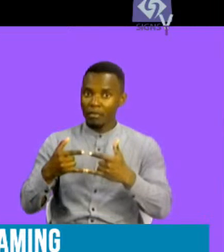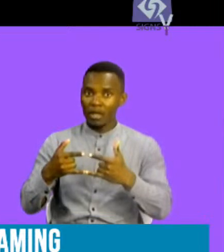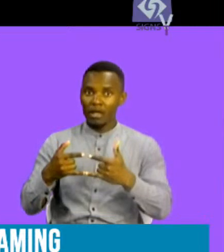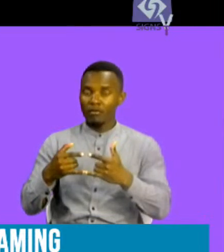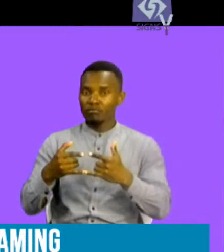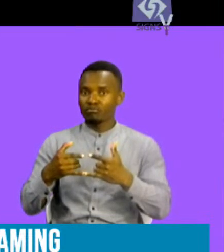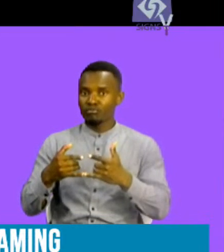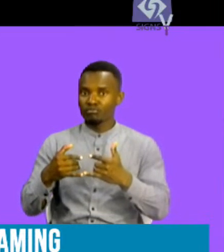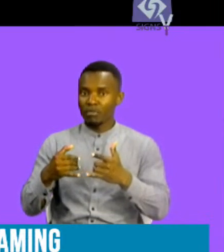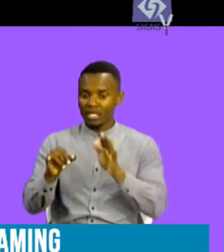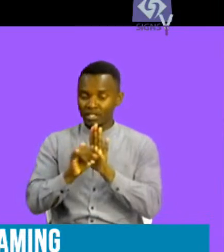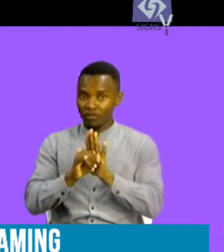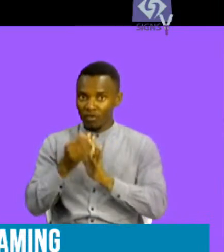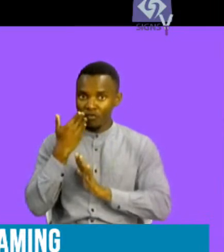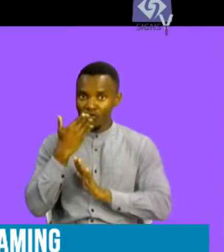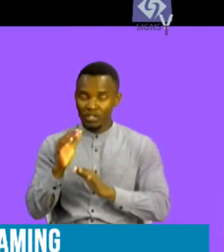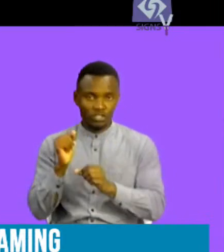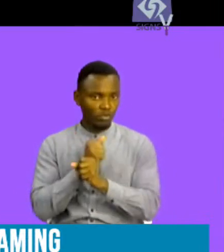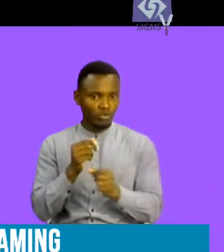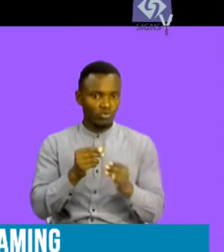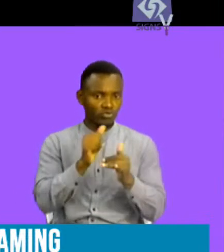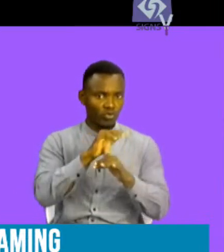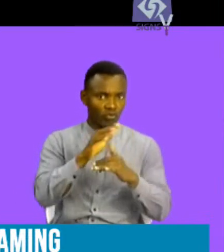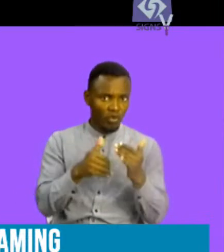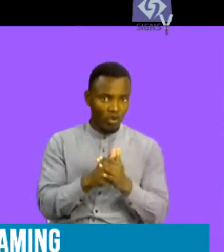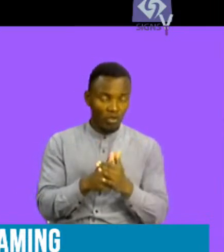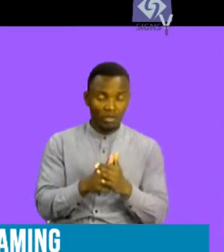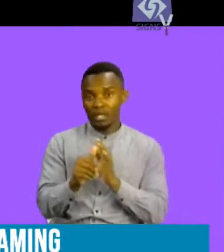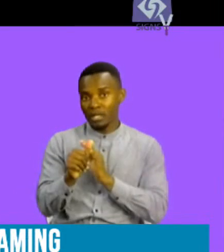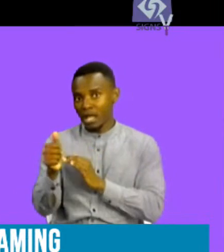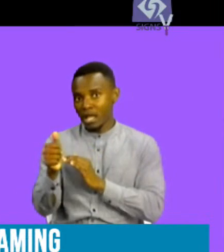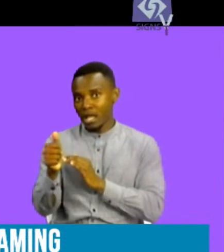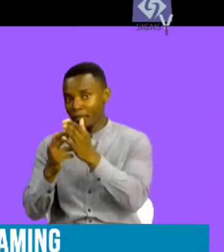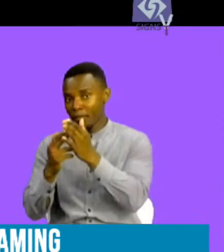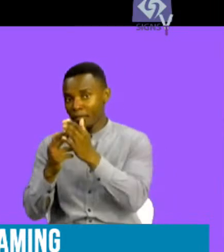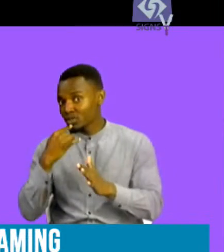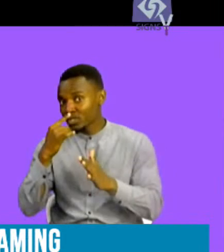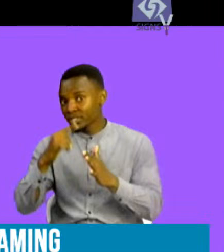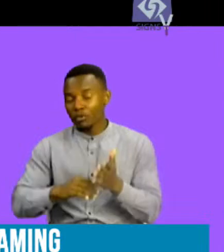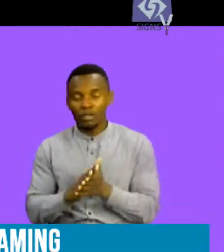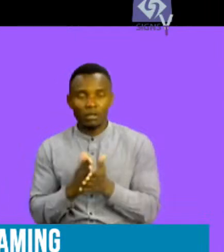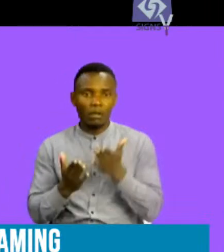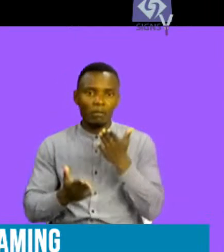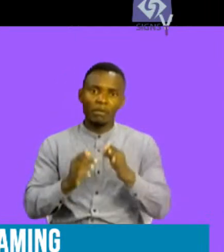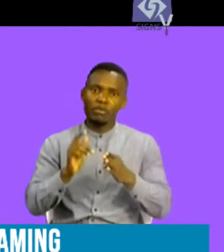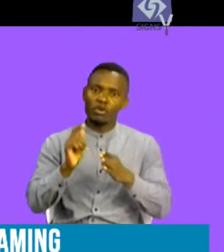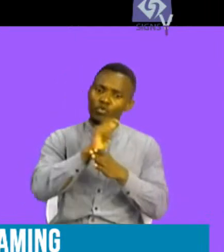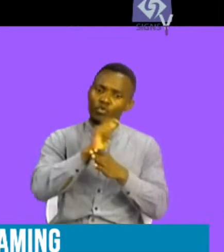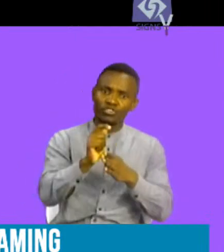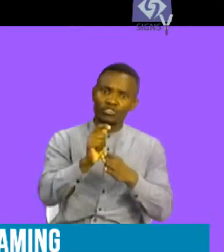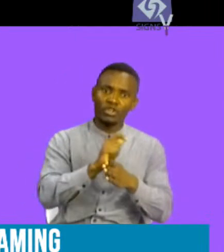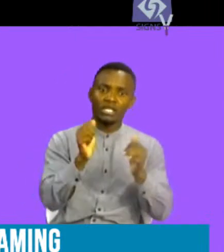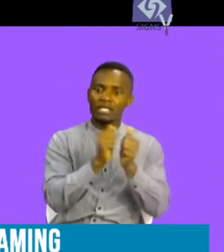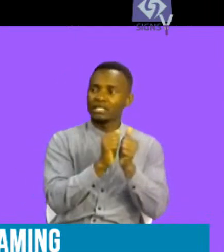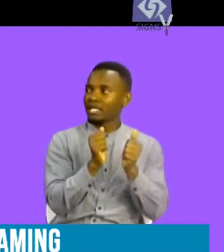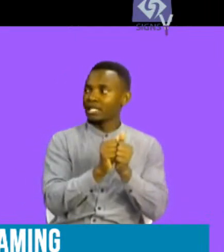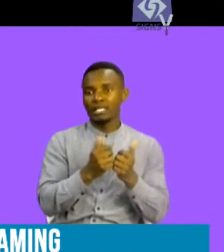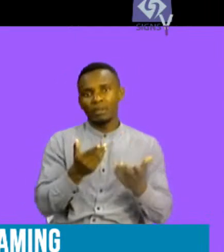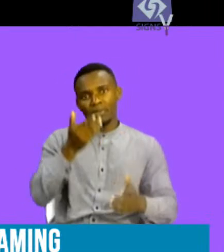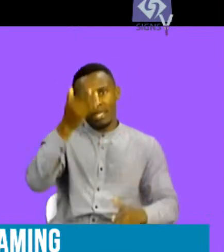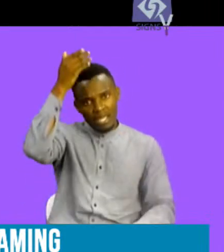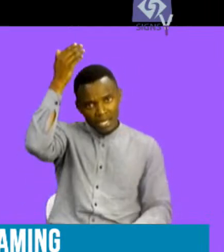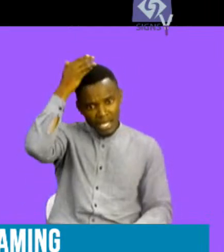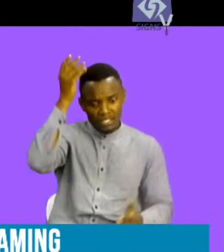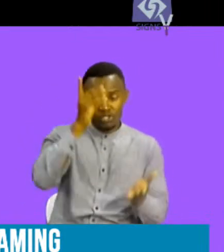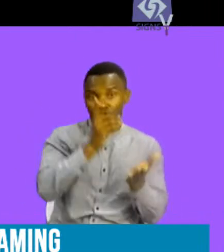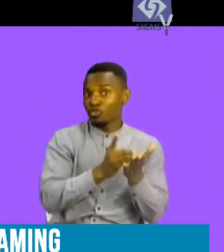out all the issues, others have come and said, we want to train for you 10 healthcare providers on sign language. Yes. So we are saying